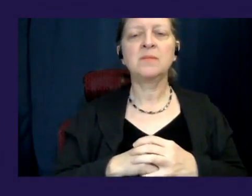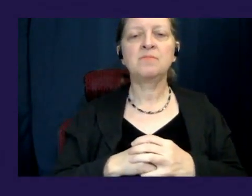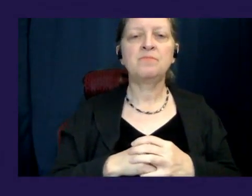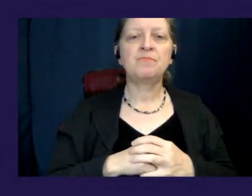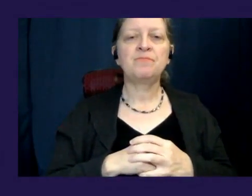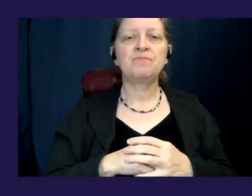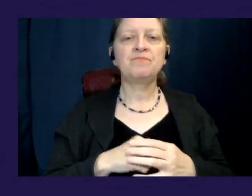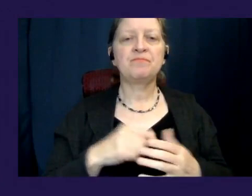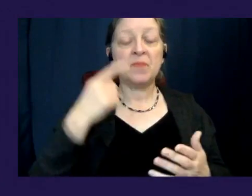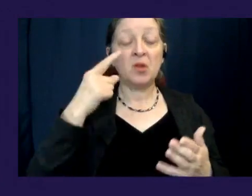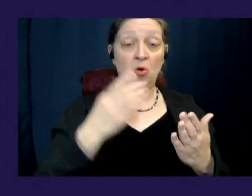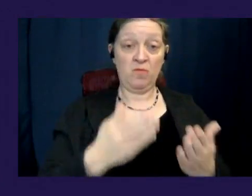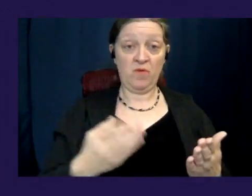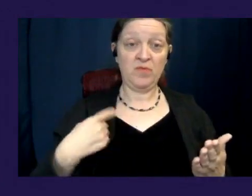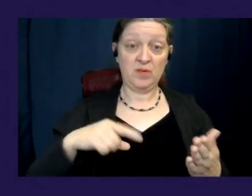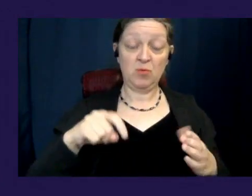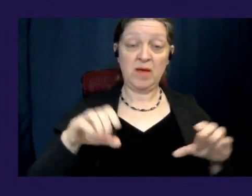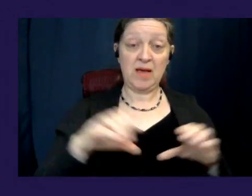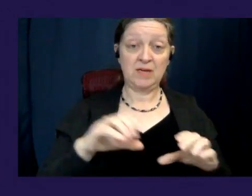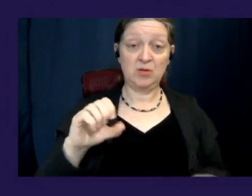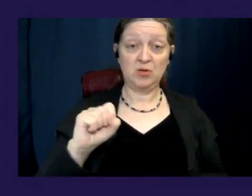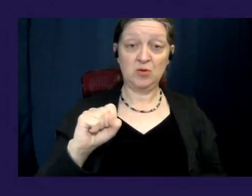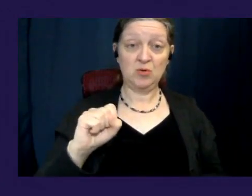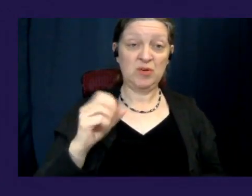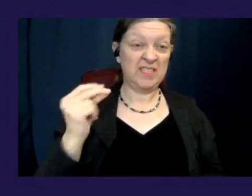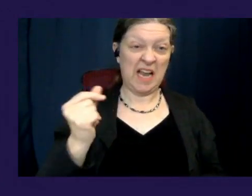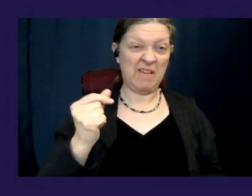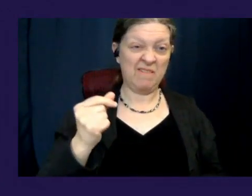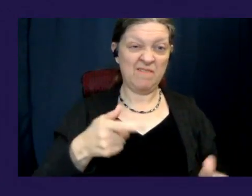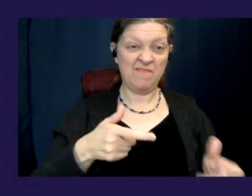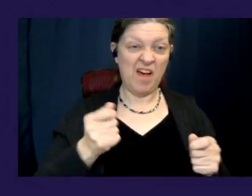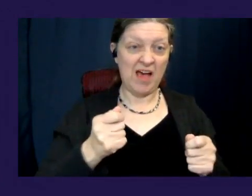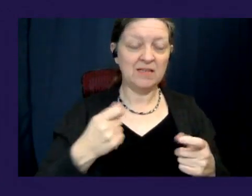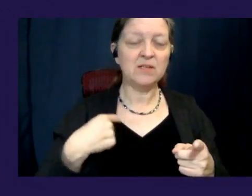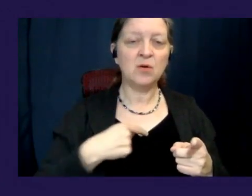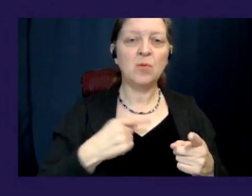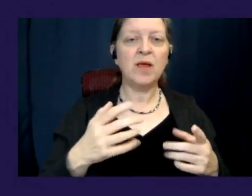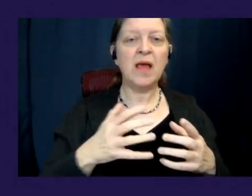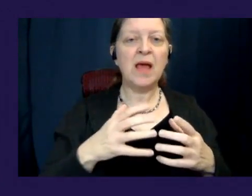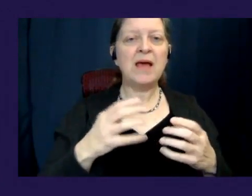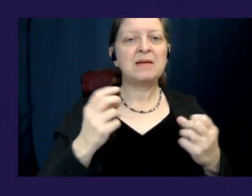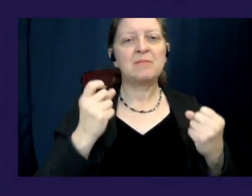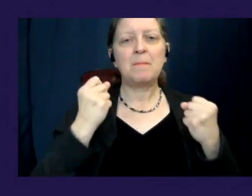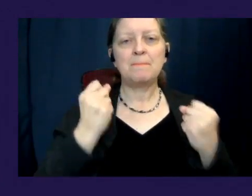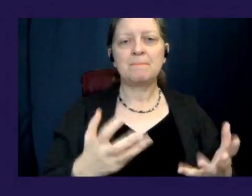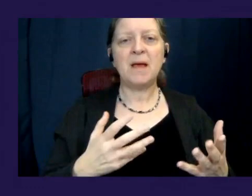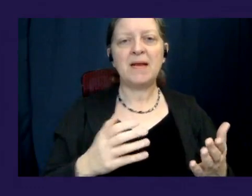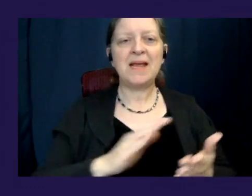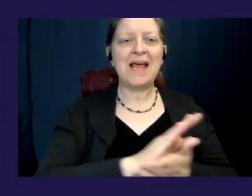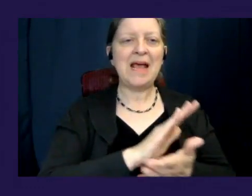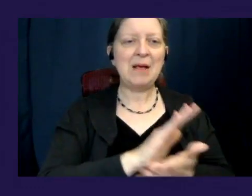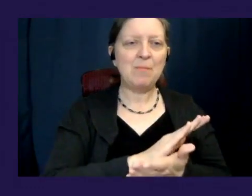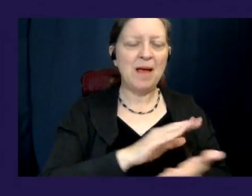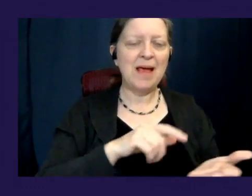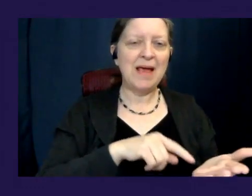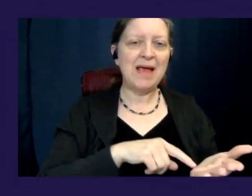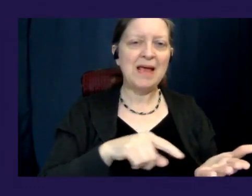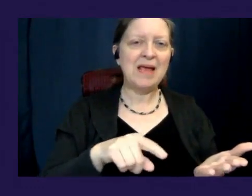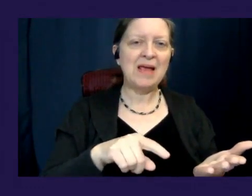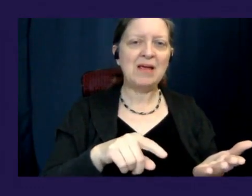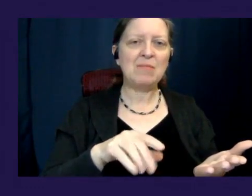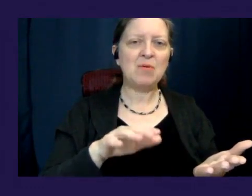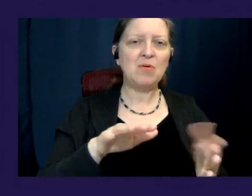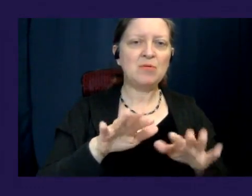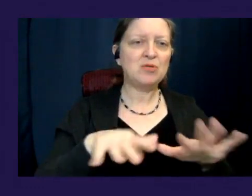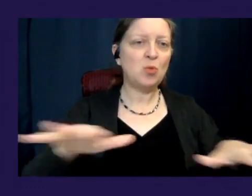that we had to do SNAP, we had a lot fast. We had a lot of papers going up throughout the city. There was